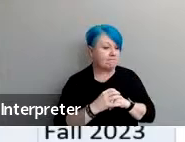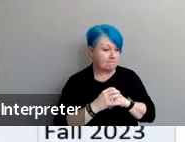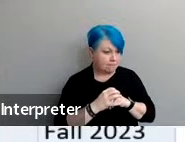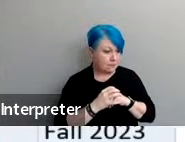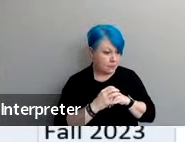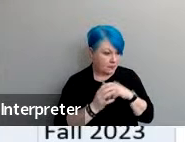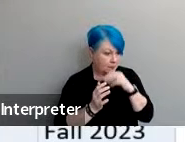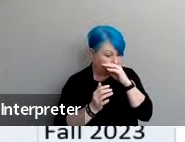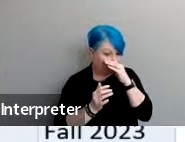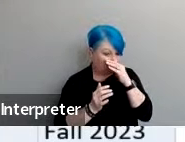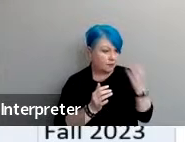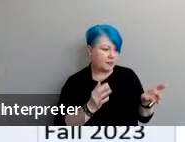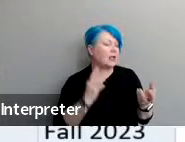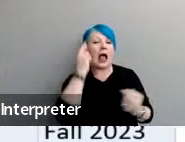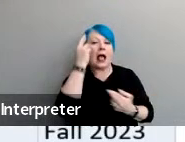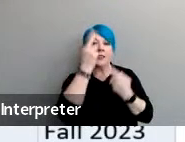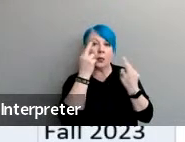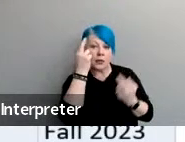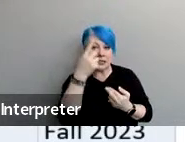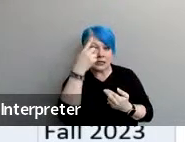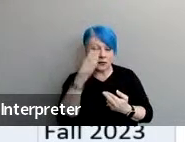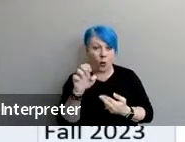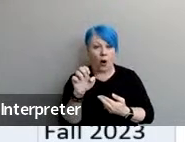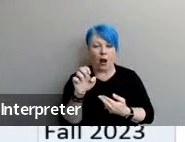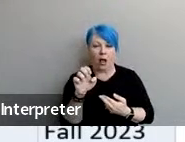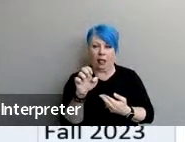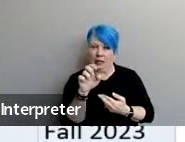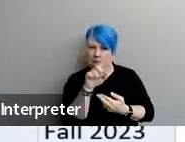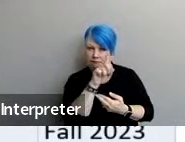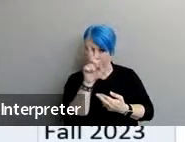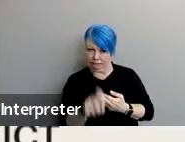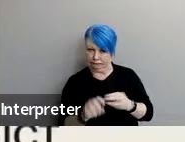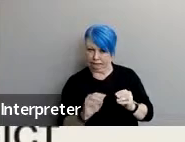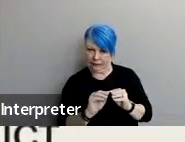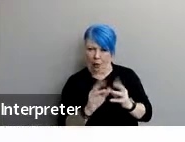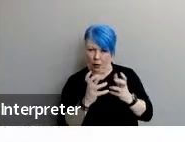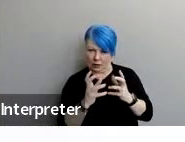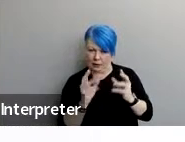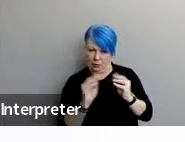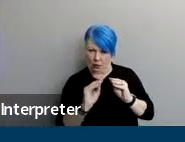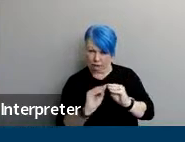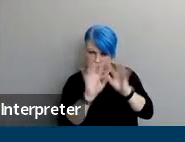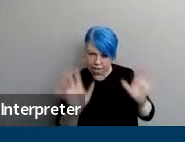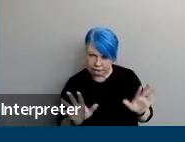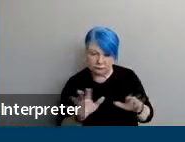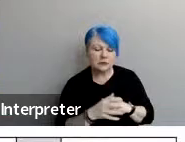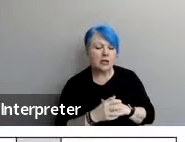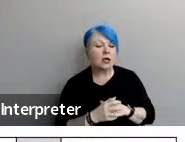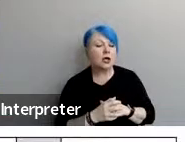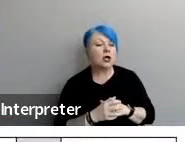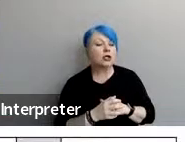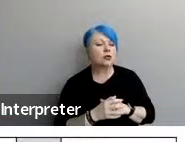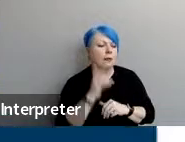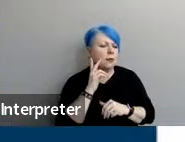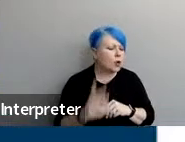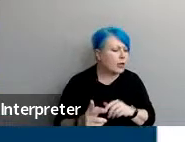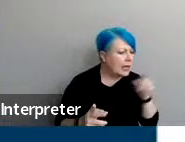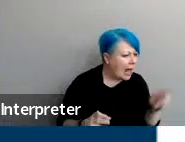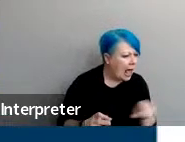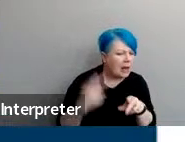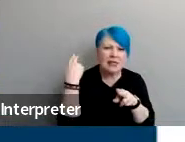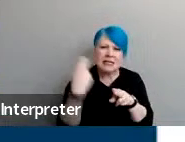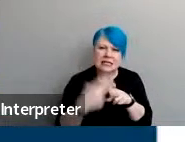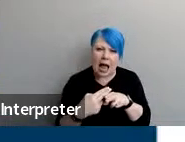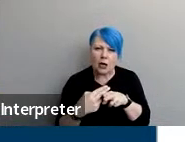and the reasons for the identification. And I had a question first about the actual title of the column,